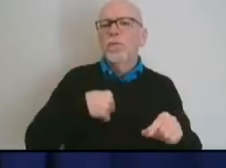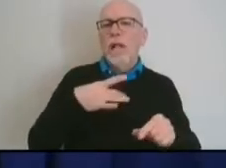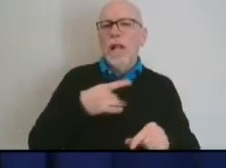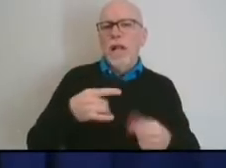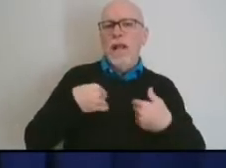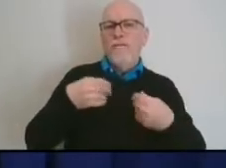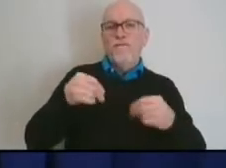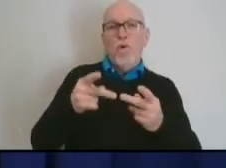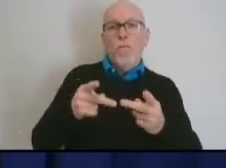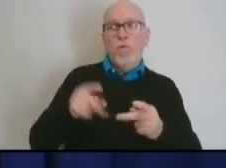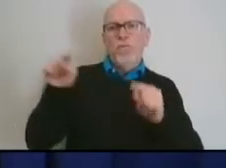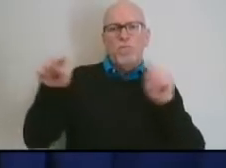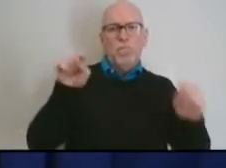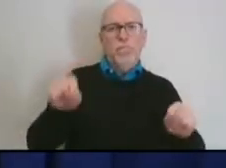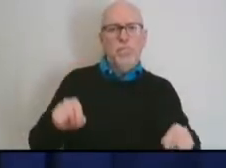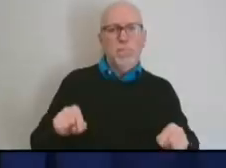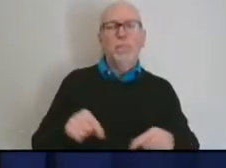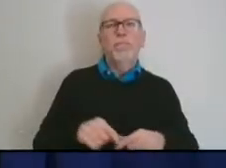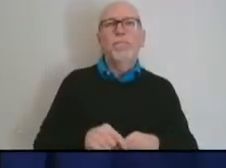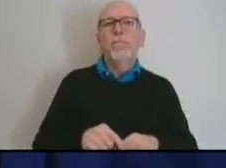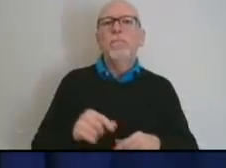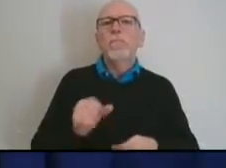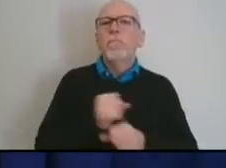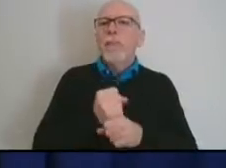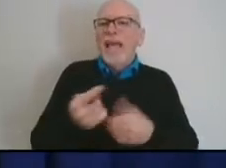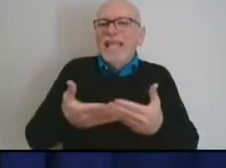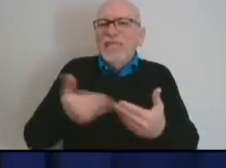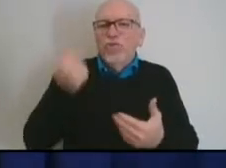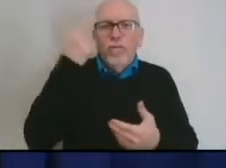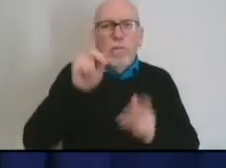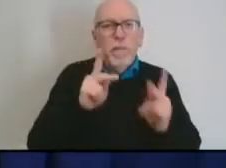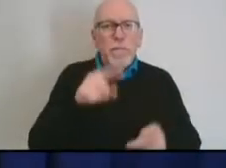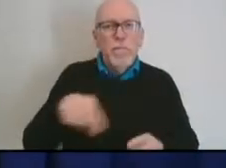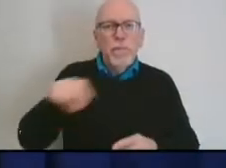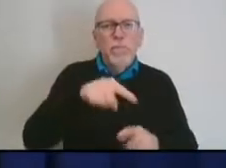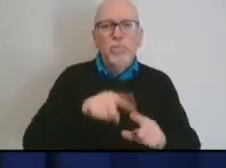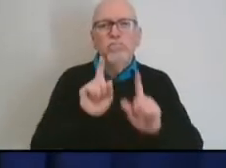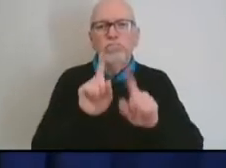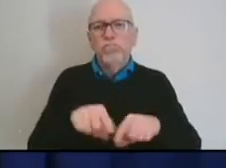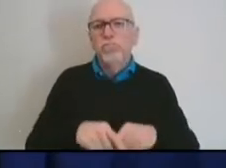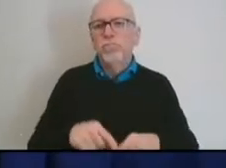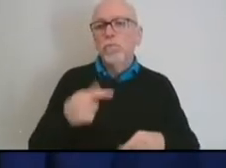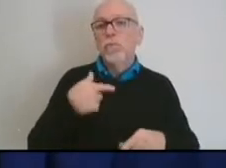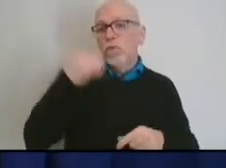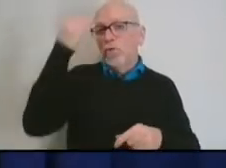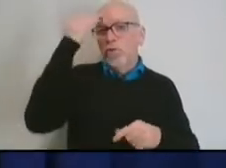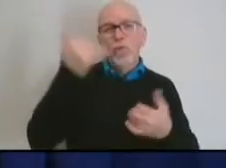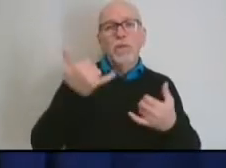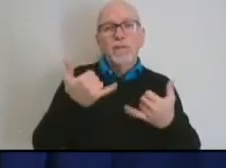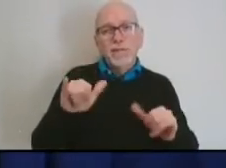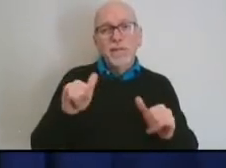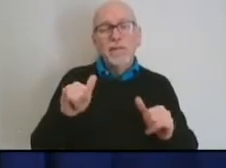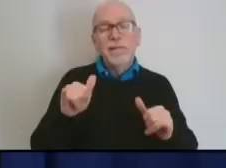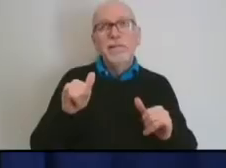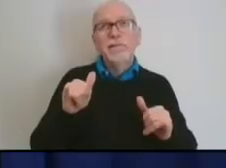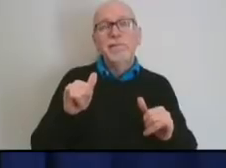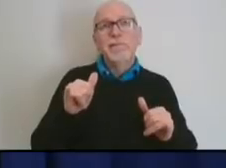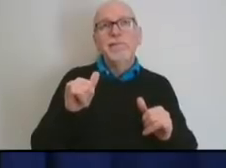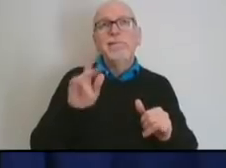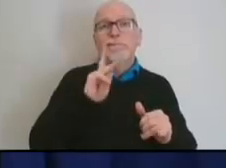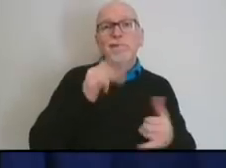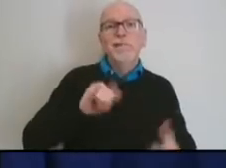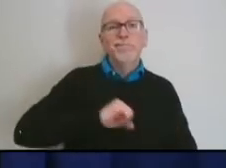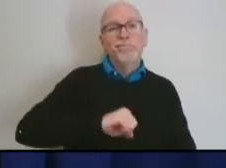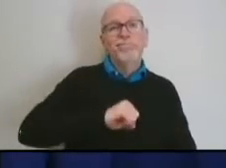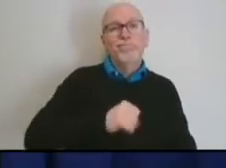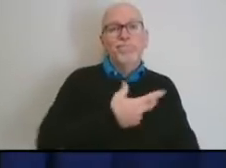pharmacies located, again, to make it easier for individuals. We do know there's still significant vaccine hesitancy. Dr.